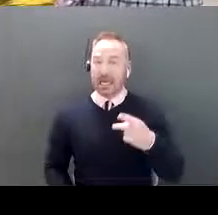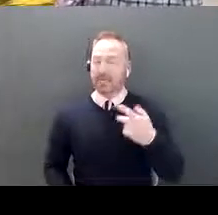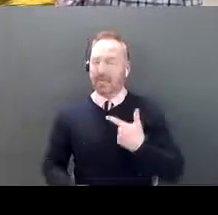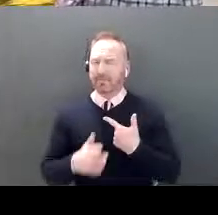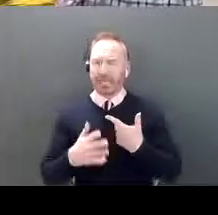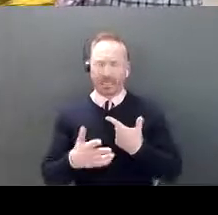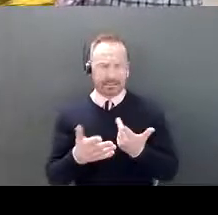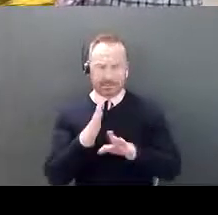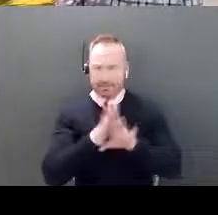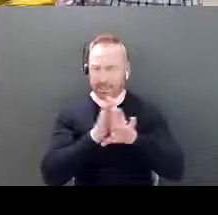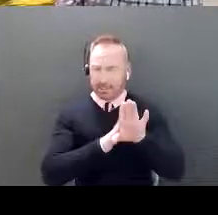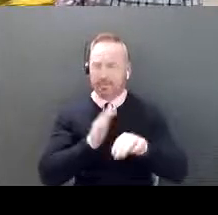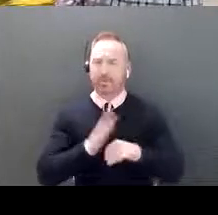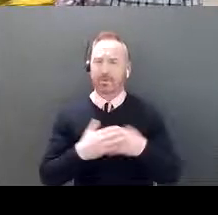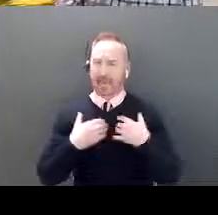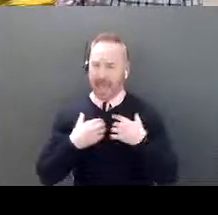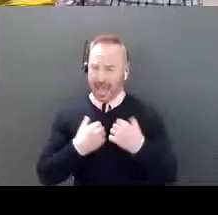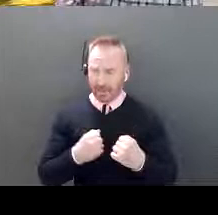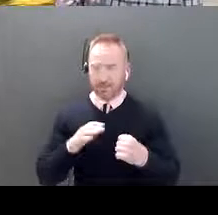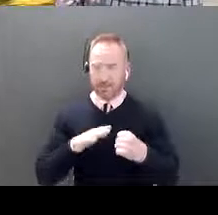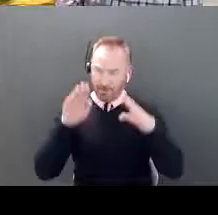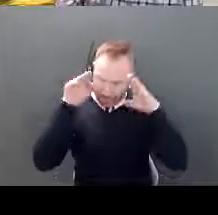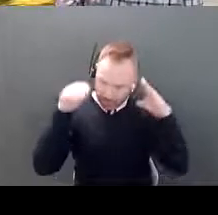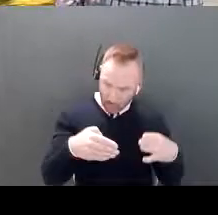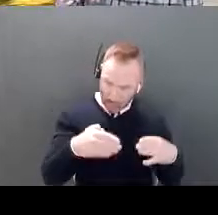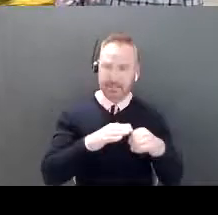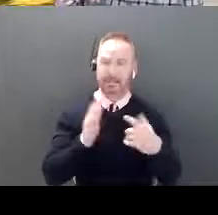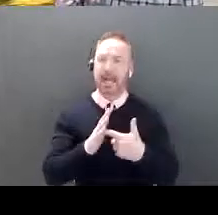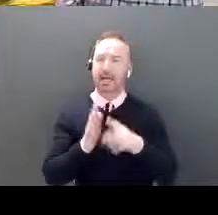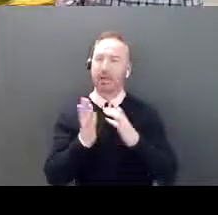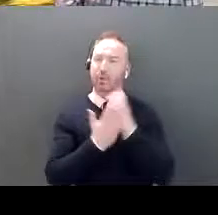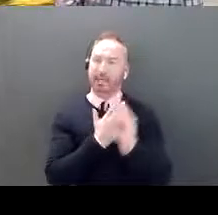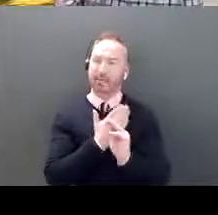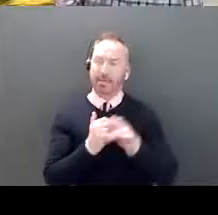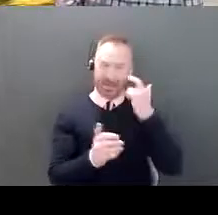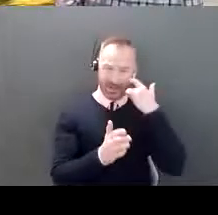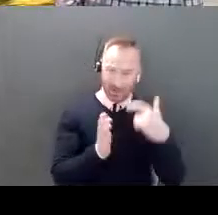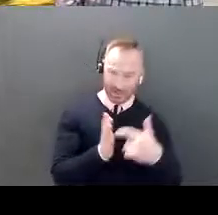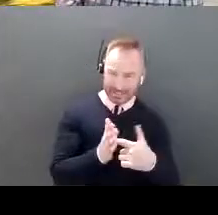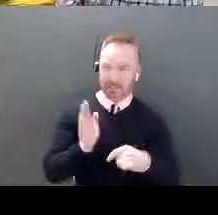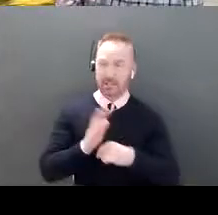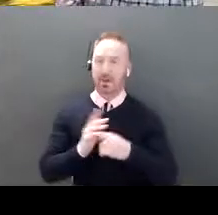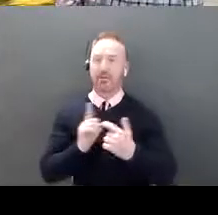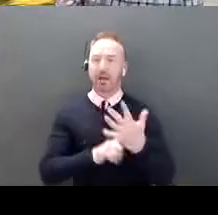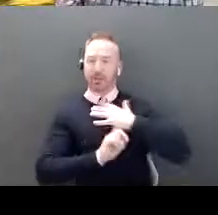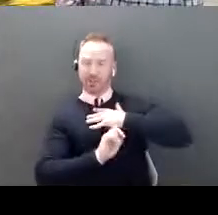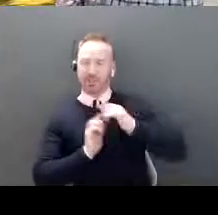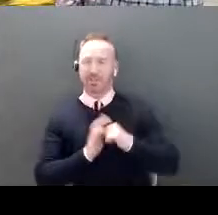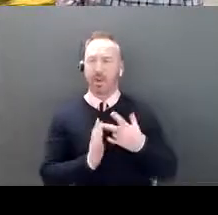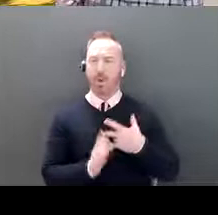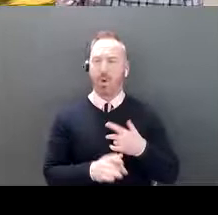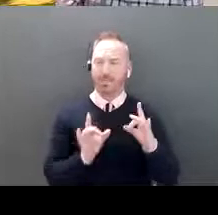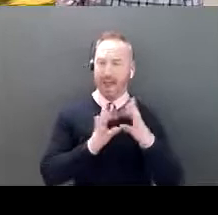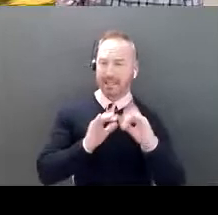oriented curriculum that acknowledges the intersections of oppression and violence as health issues that persist in